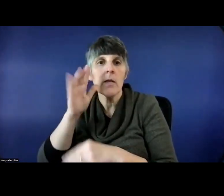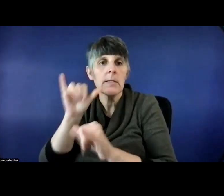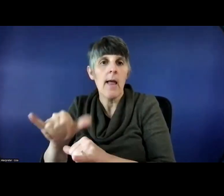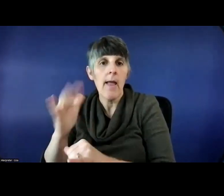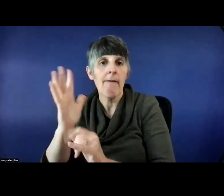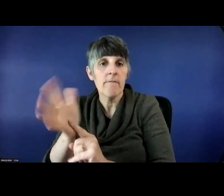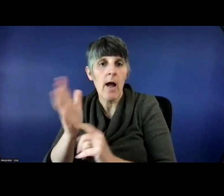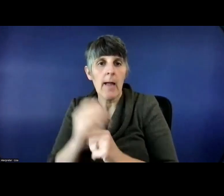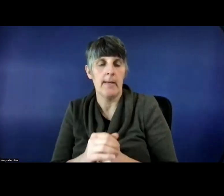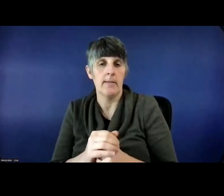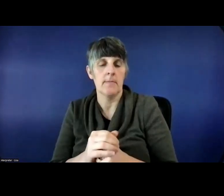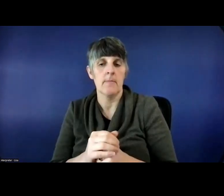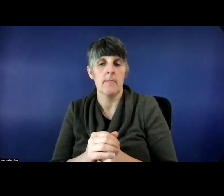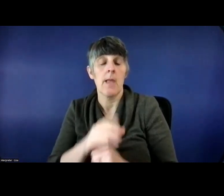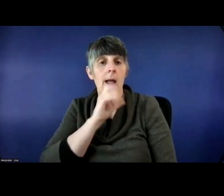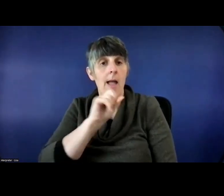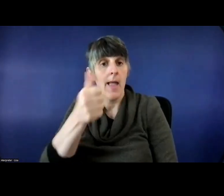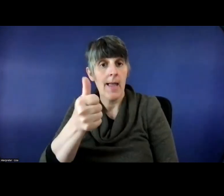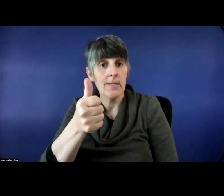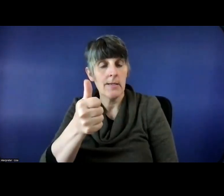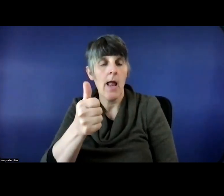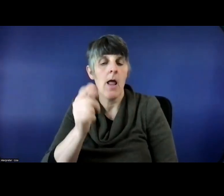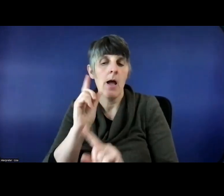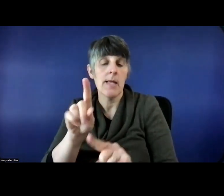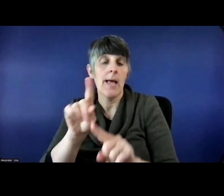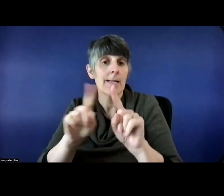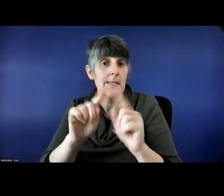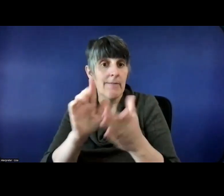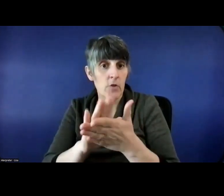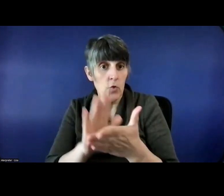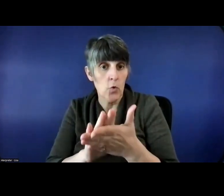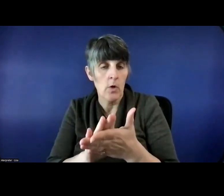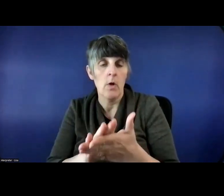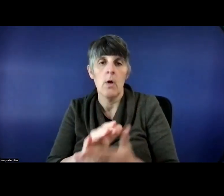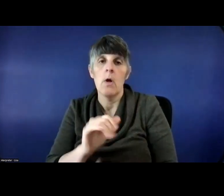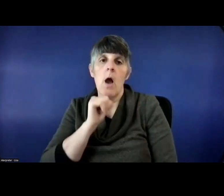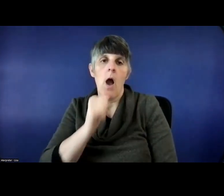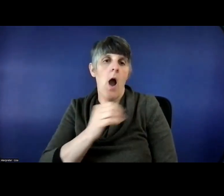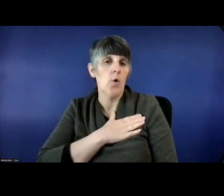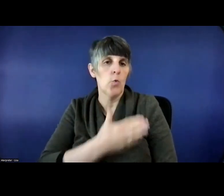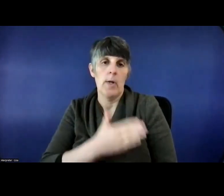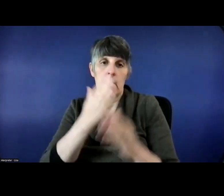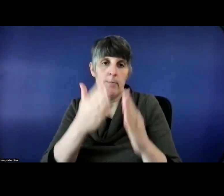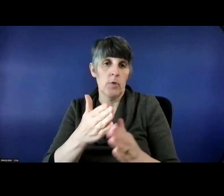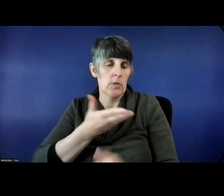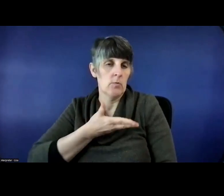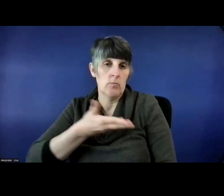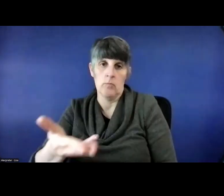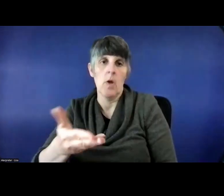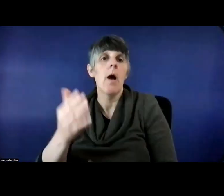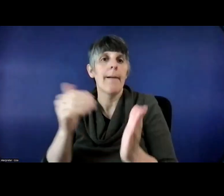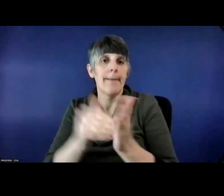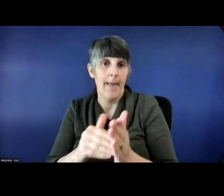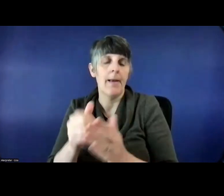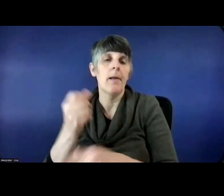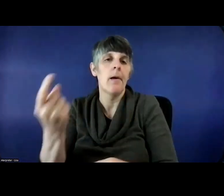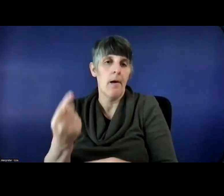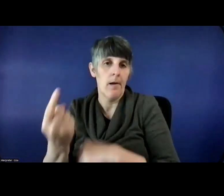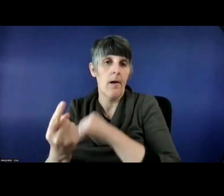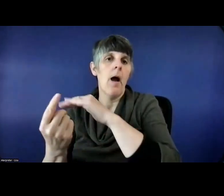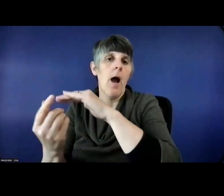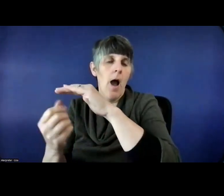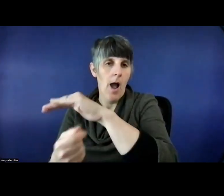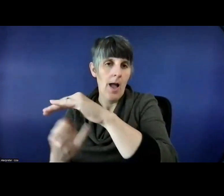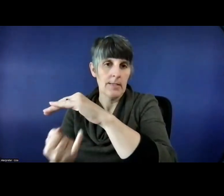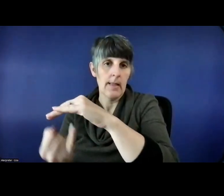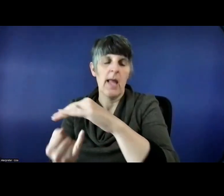minutes. At age 10, I attended another school and was the unwilling guest in even more solitary confinement rooms, which were